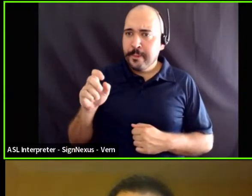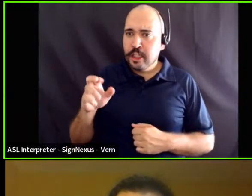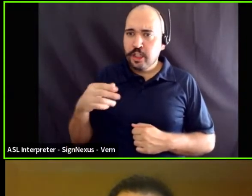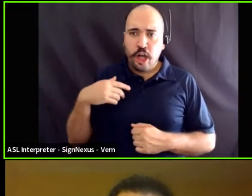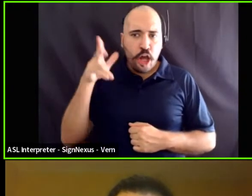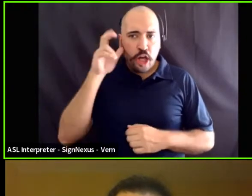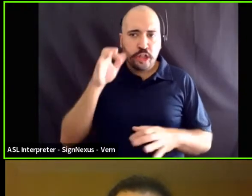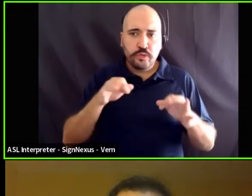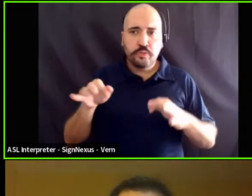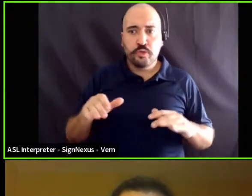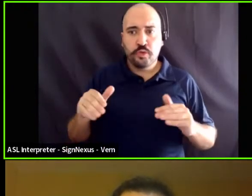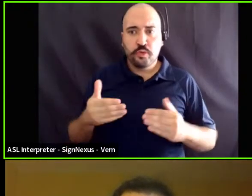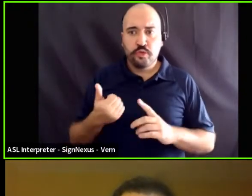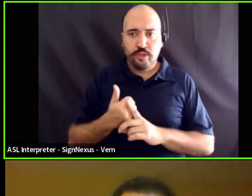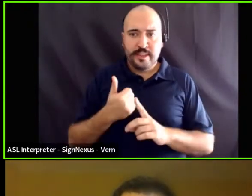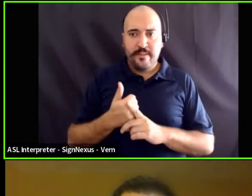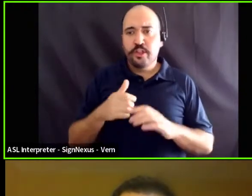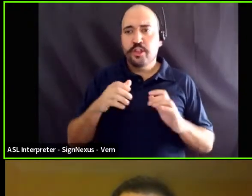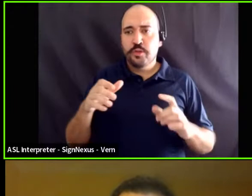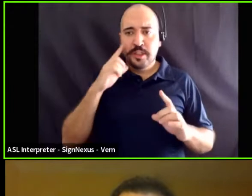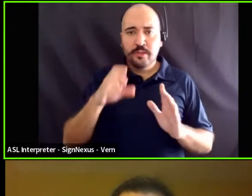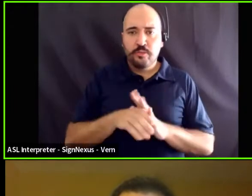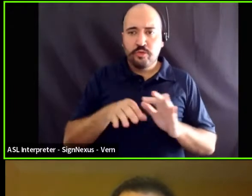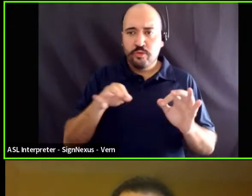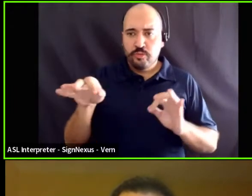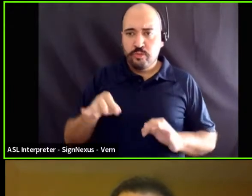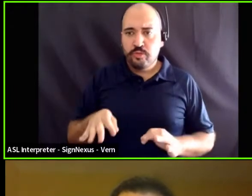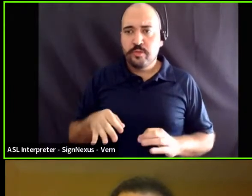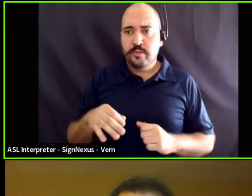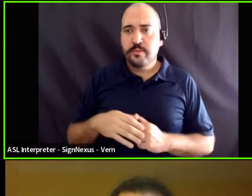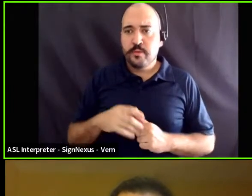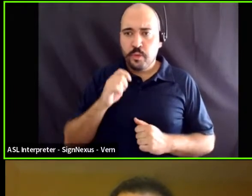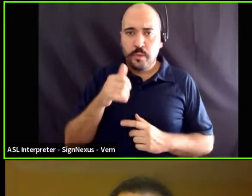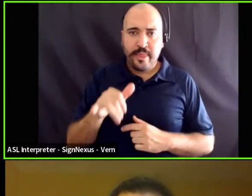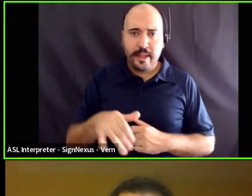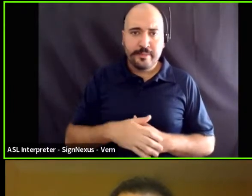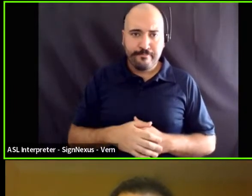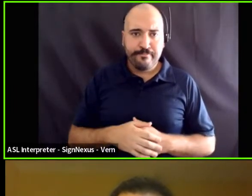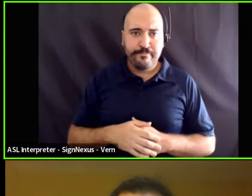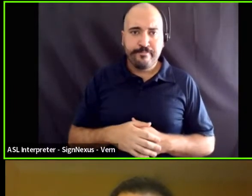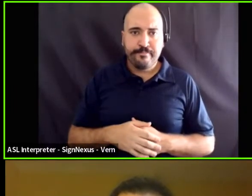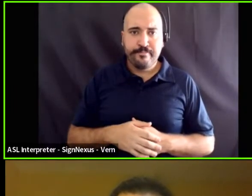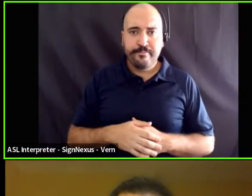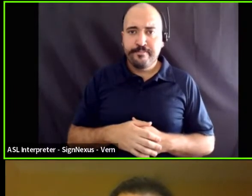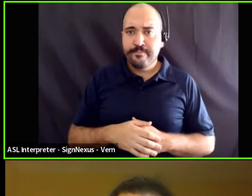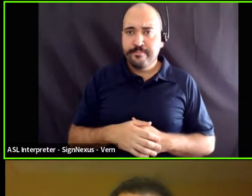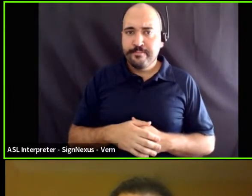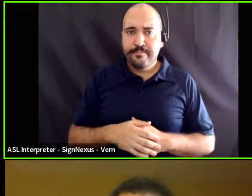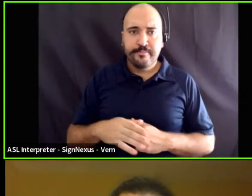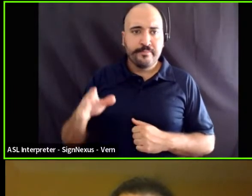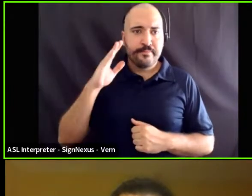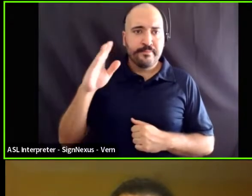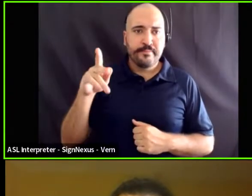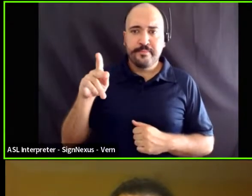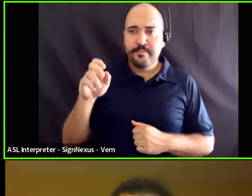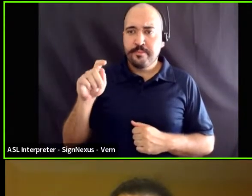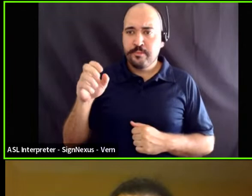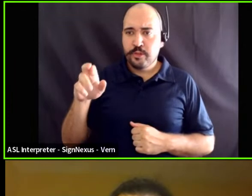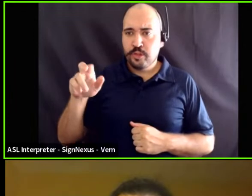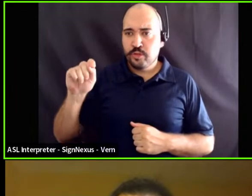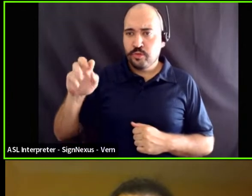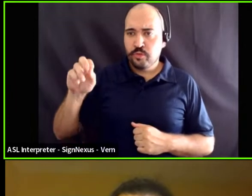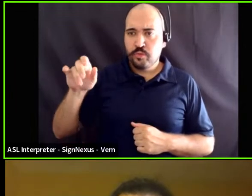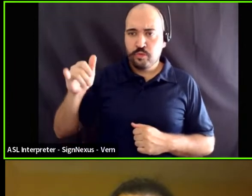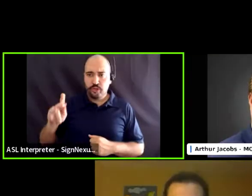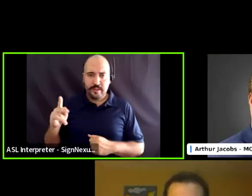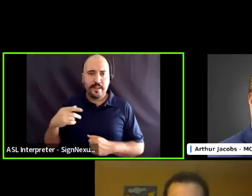just introduce yourself and do an image description if you're cool with that? Yes. Hi, I'm Peter Trojic. I'll be doing audio